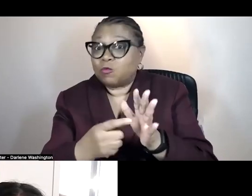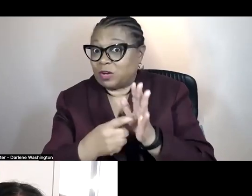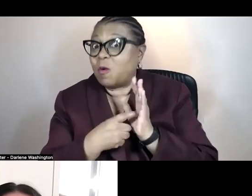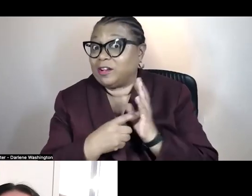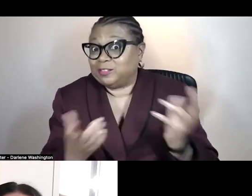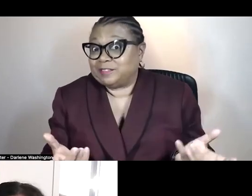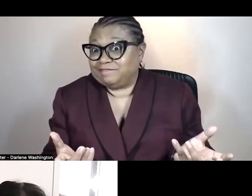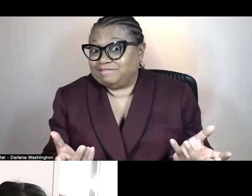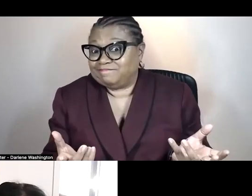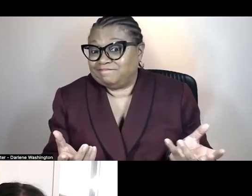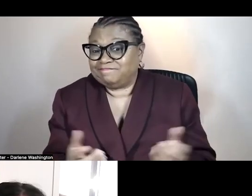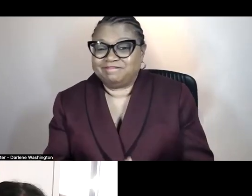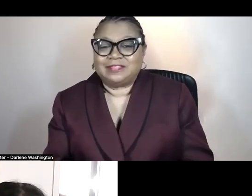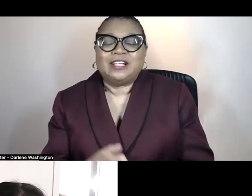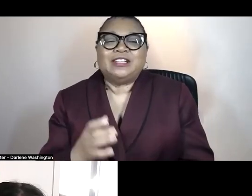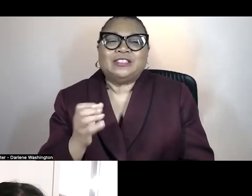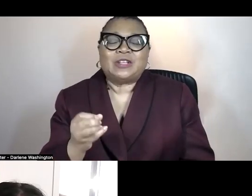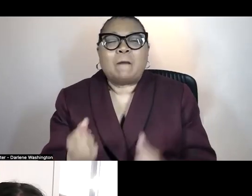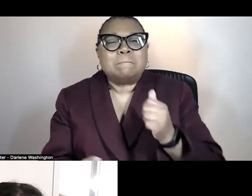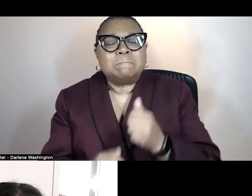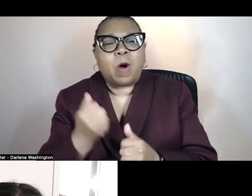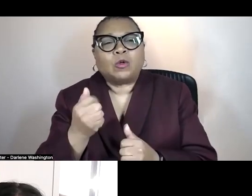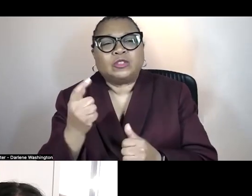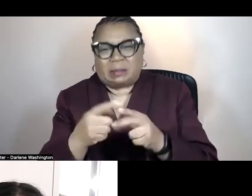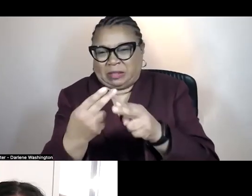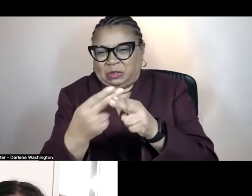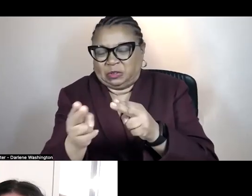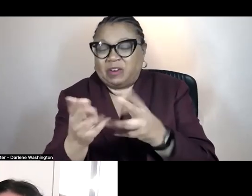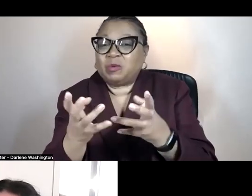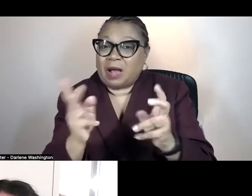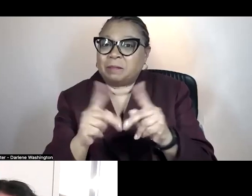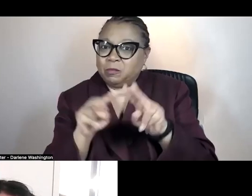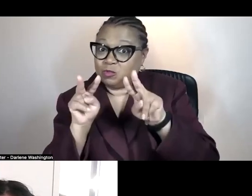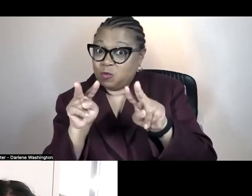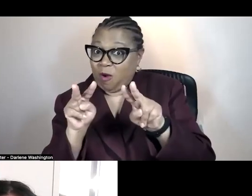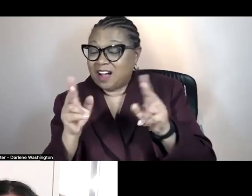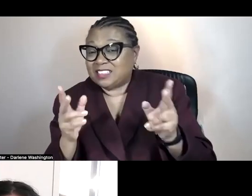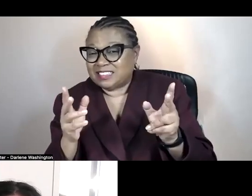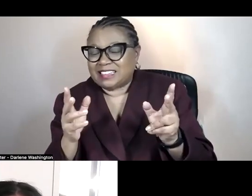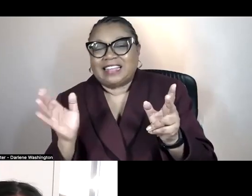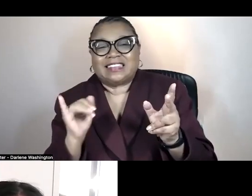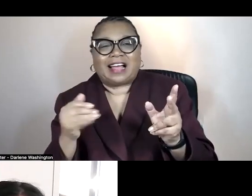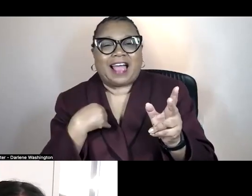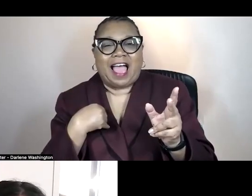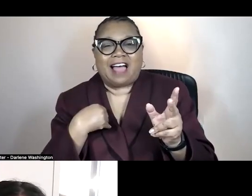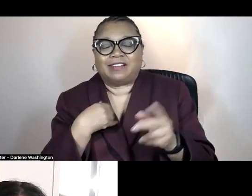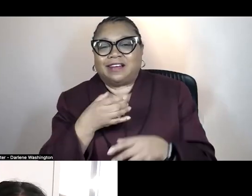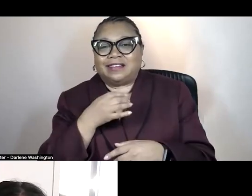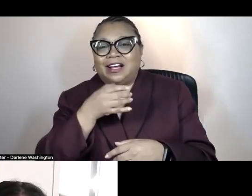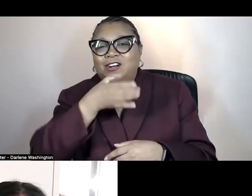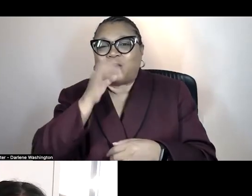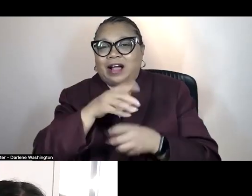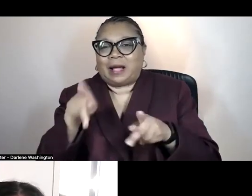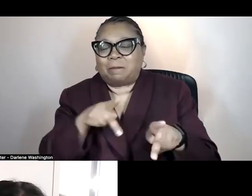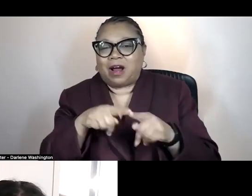requires. So most of them should be short if you want people to watch them. It's like having a cocktail party and putting out